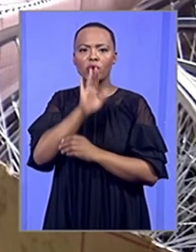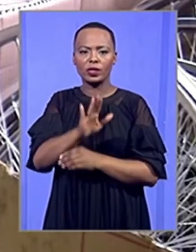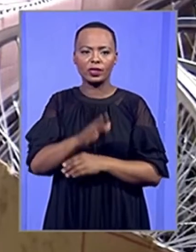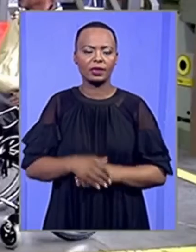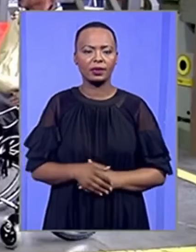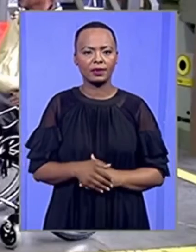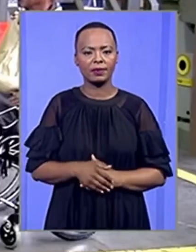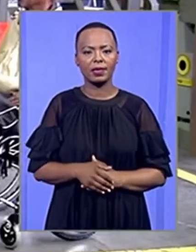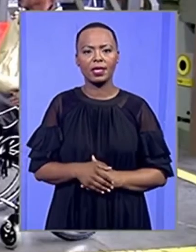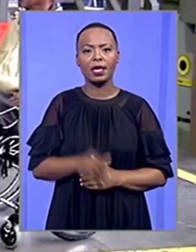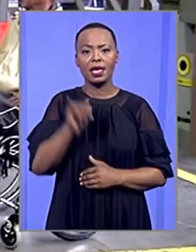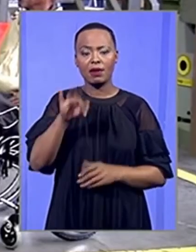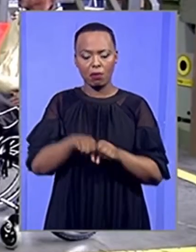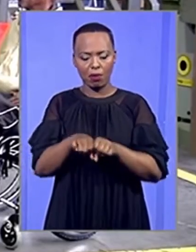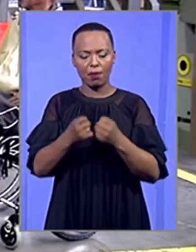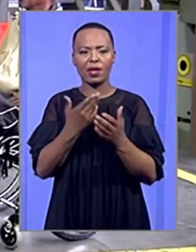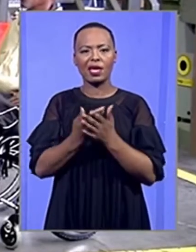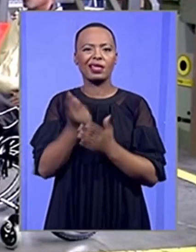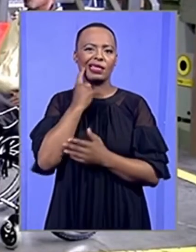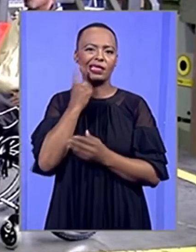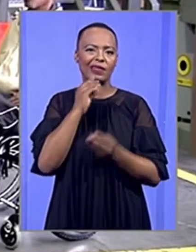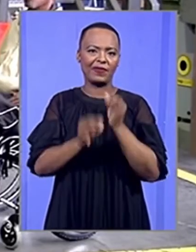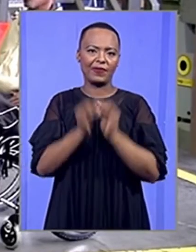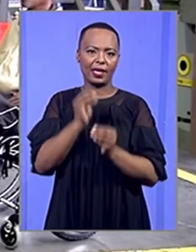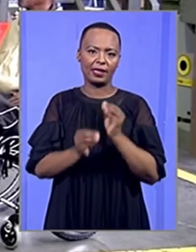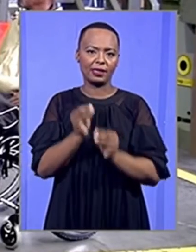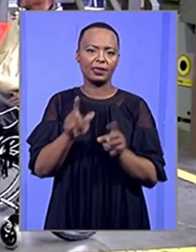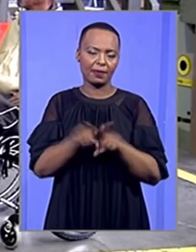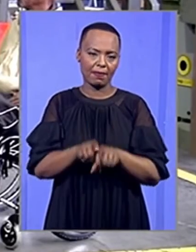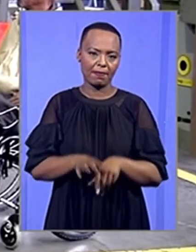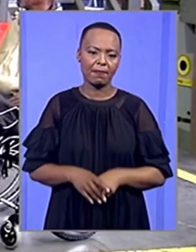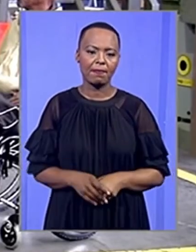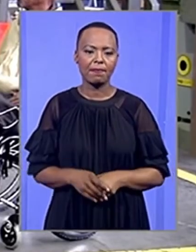fa se ka senyega. Kamogelo Siekwi, SABC News, Bloemfontein.